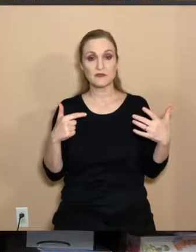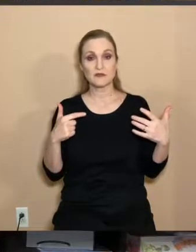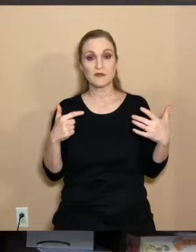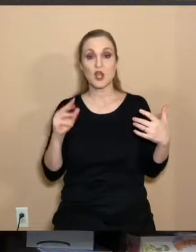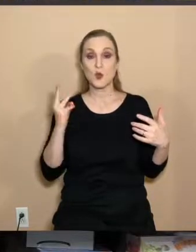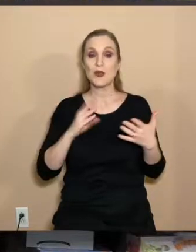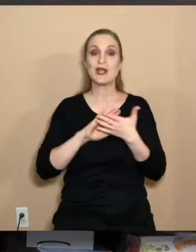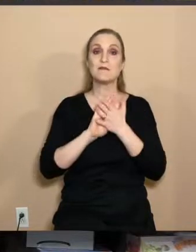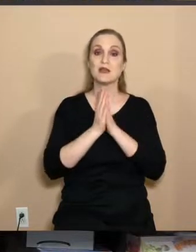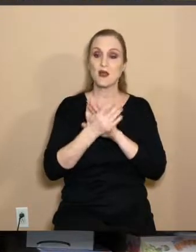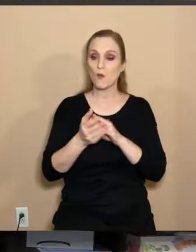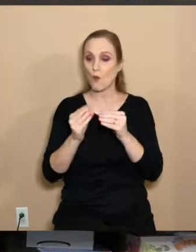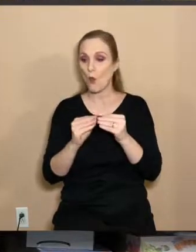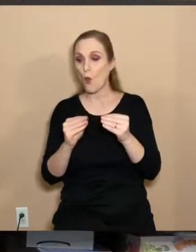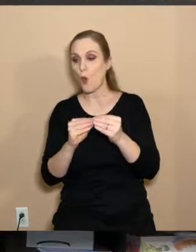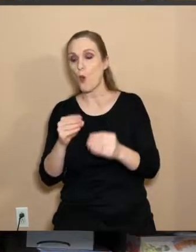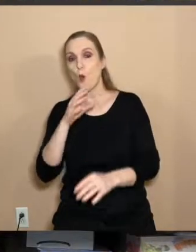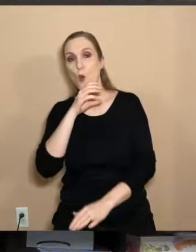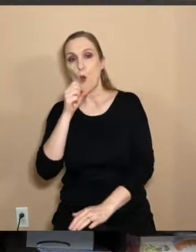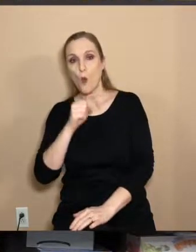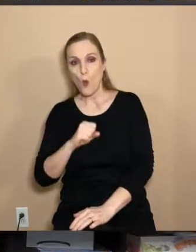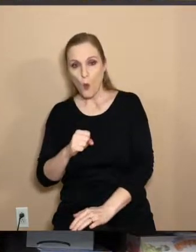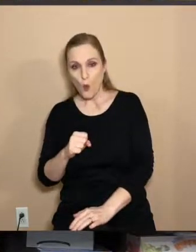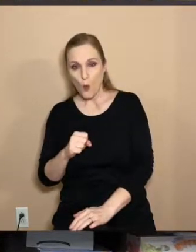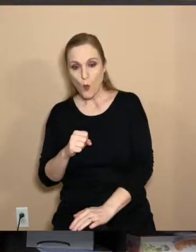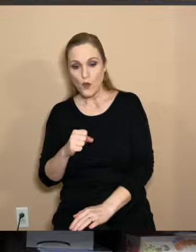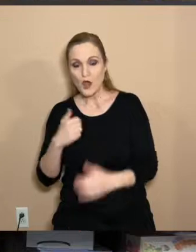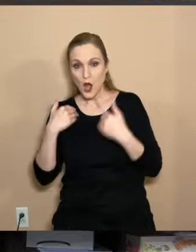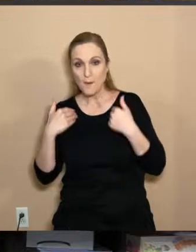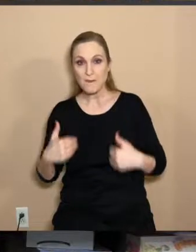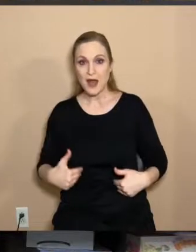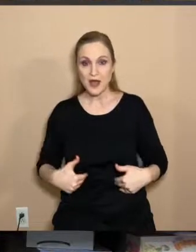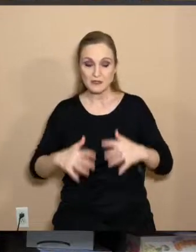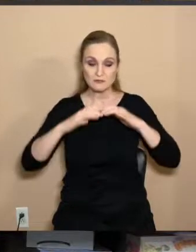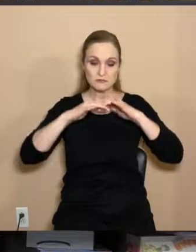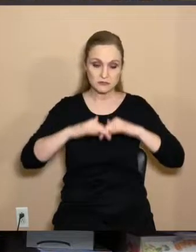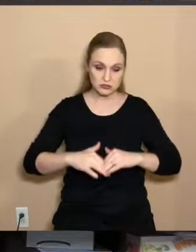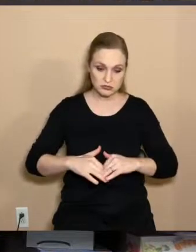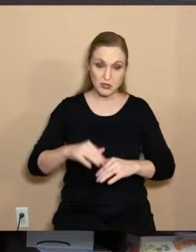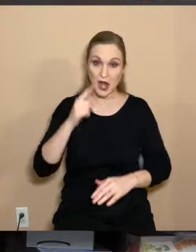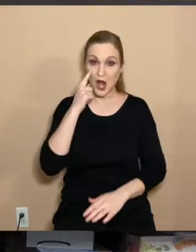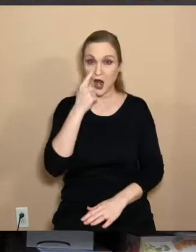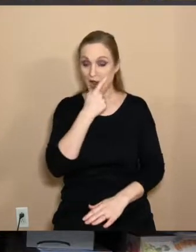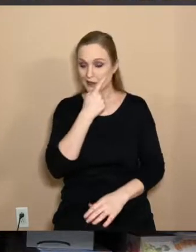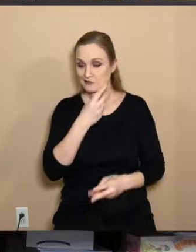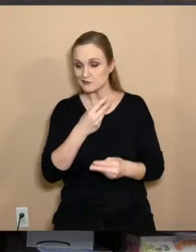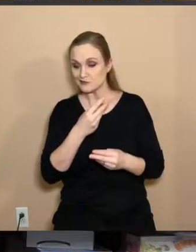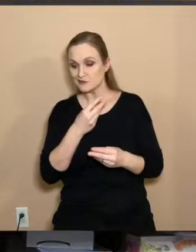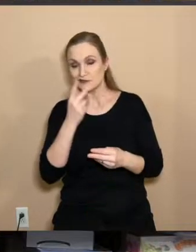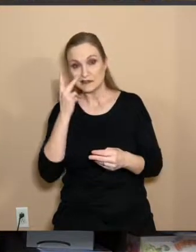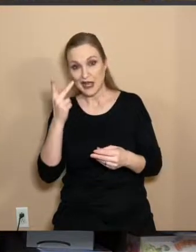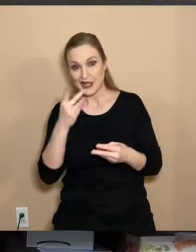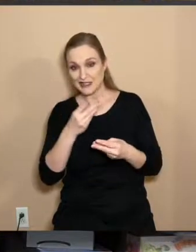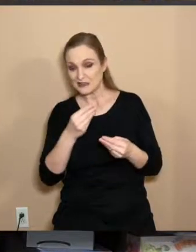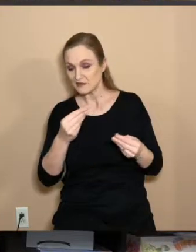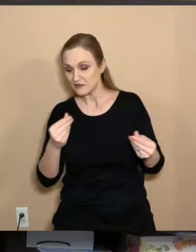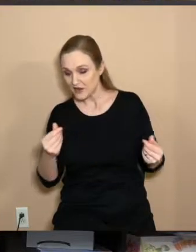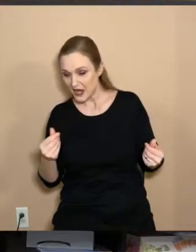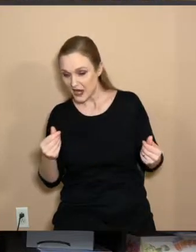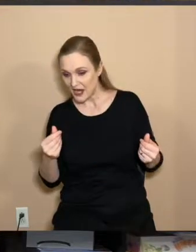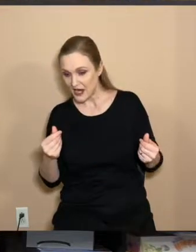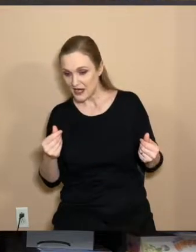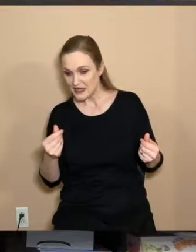get older and our body wears down and deteriorates, our eyes fade, as we